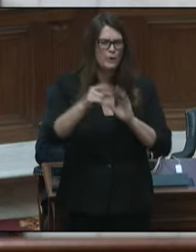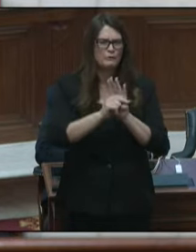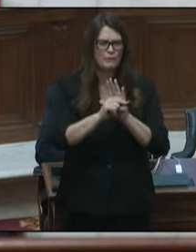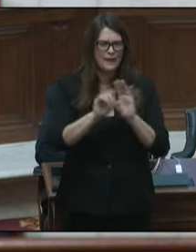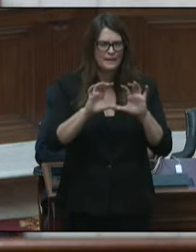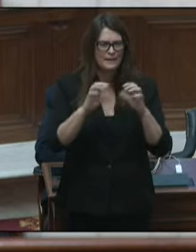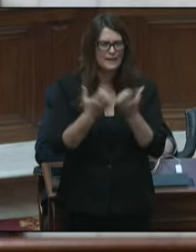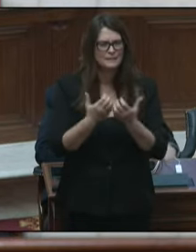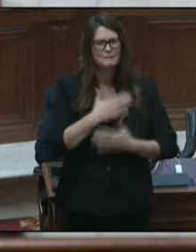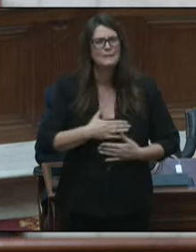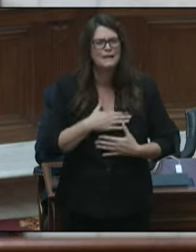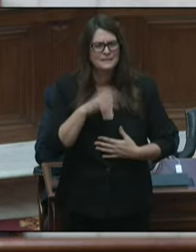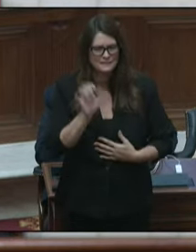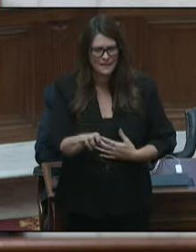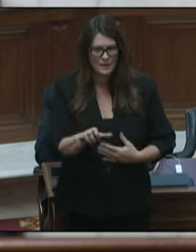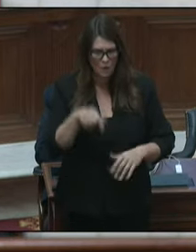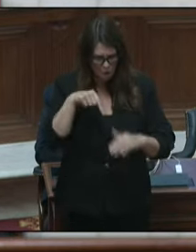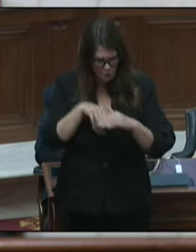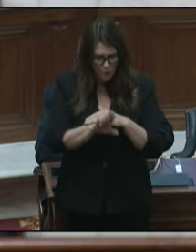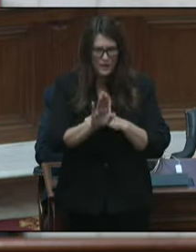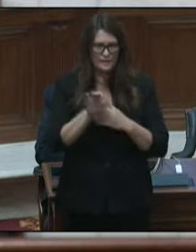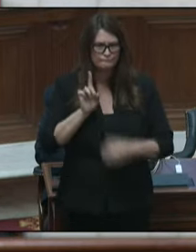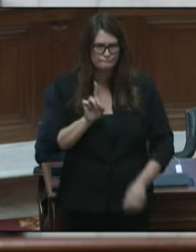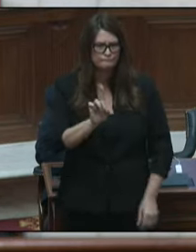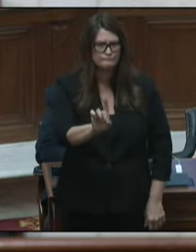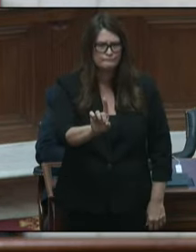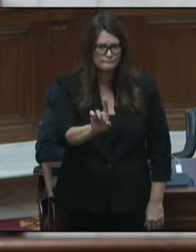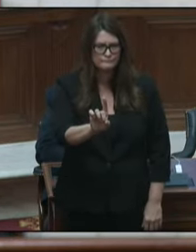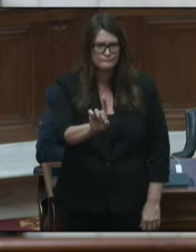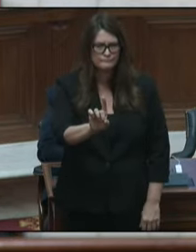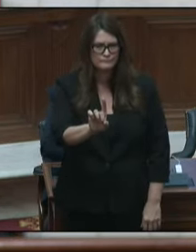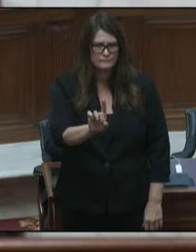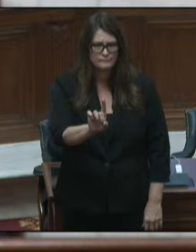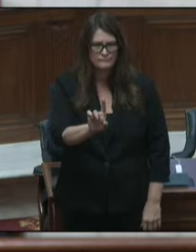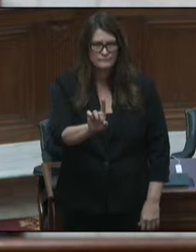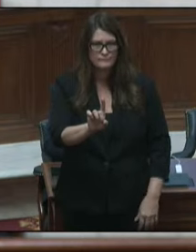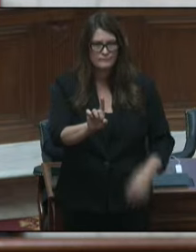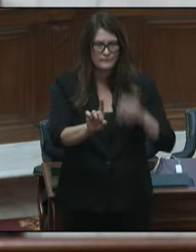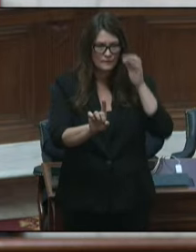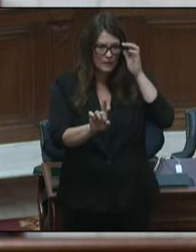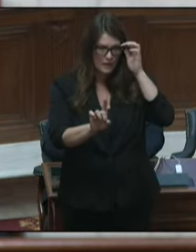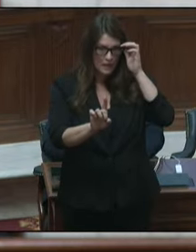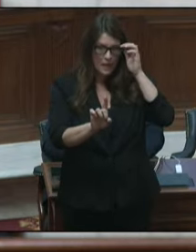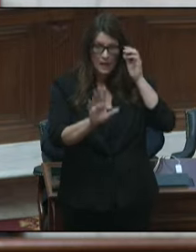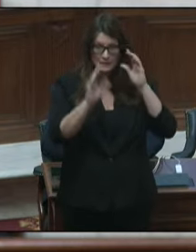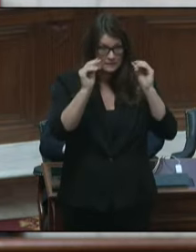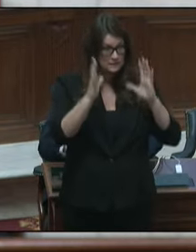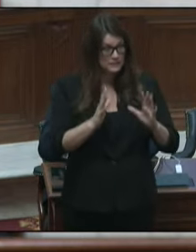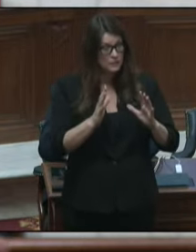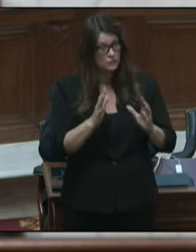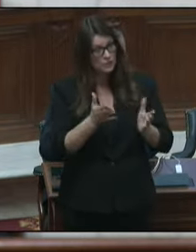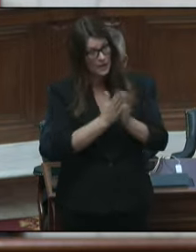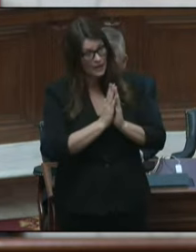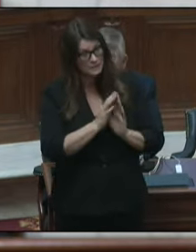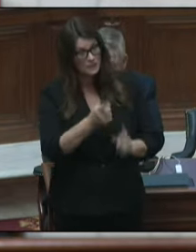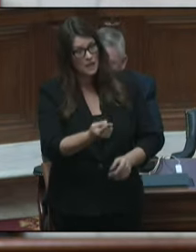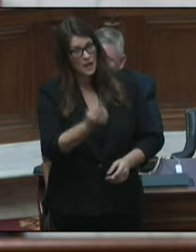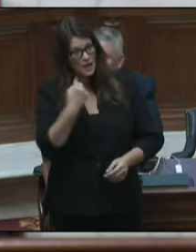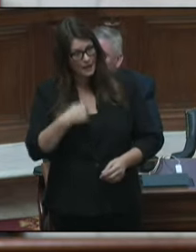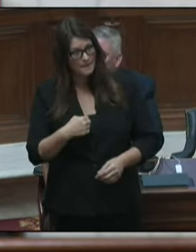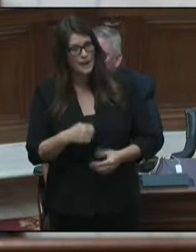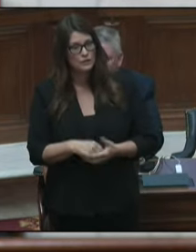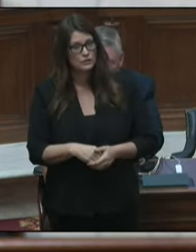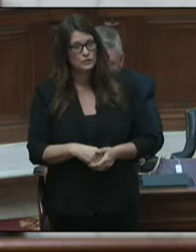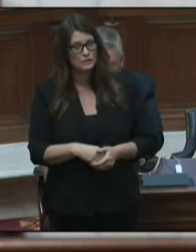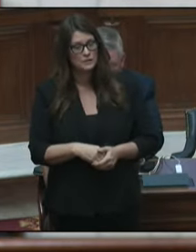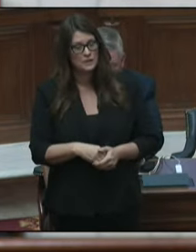Do this. Please do this. Walk into the fourth grade class, and it may be Miss Lily's class, and ask Miss Lily to come out in the hall and